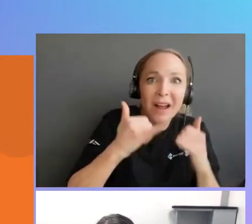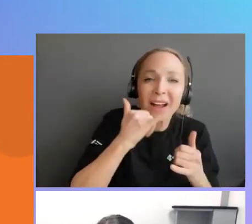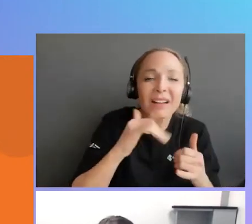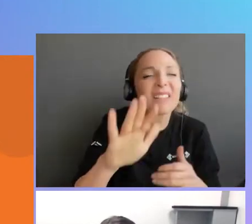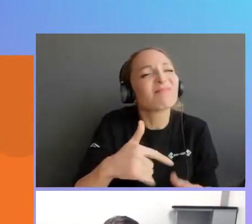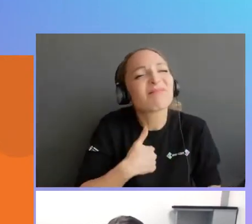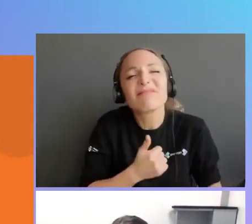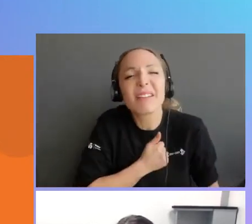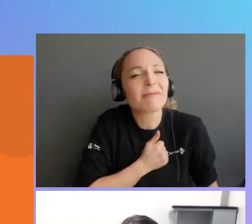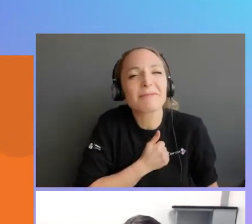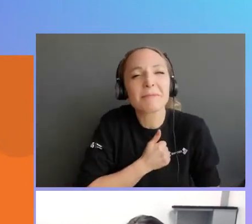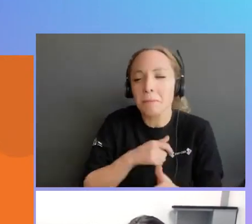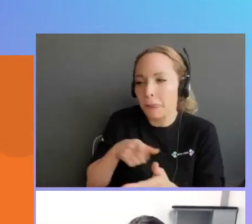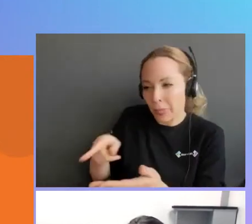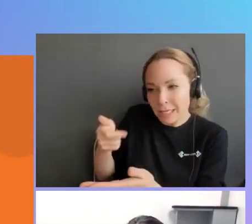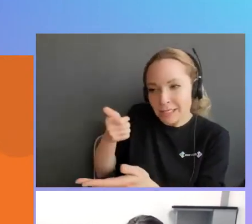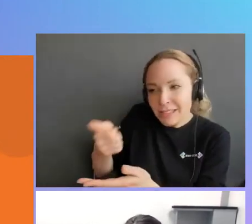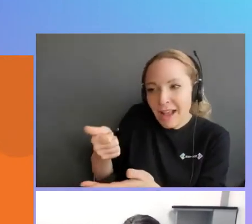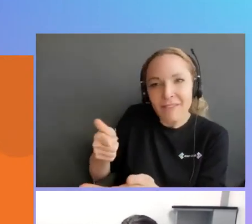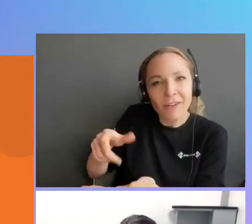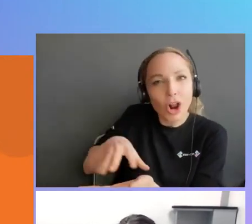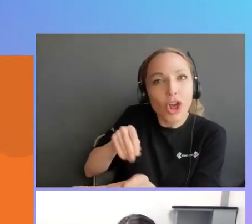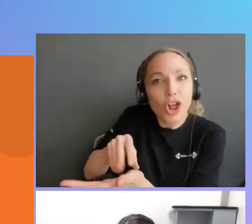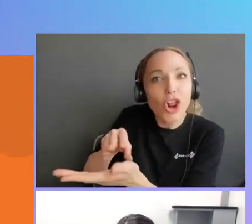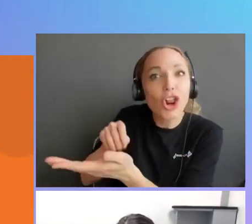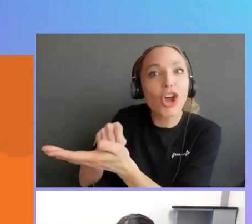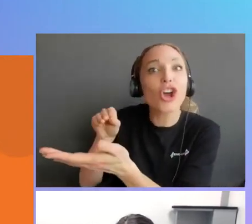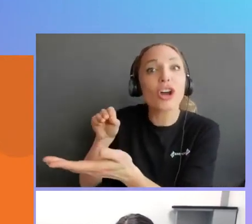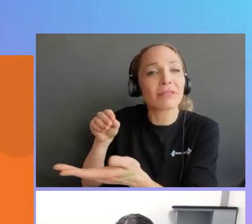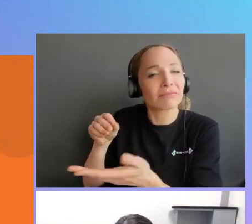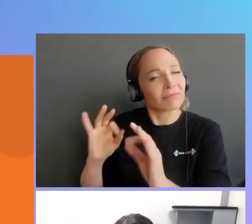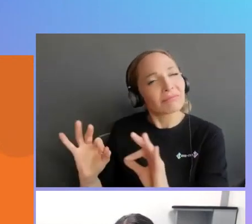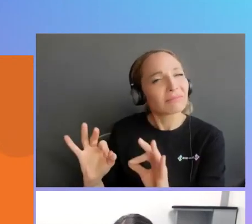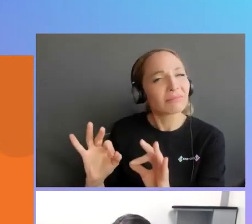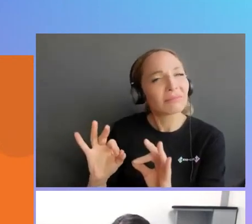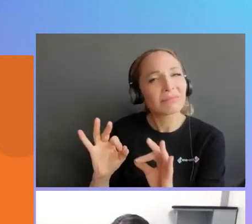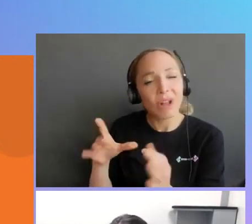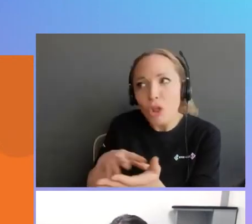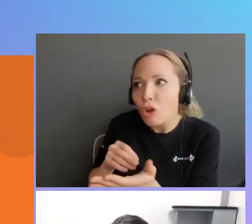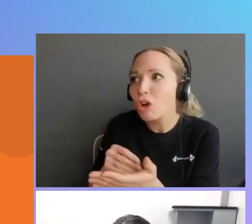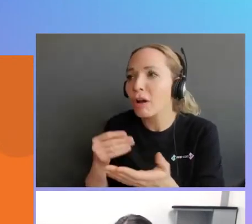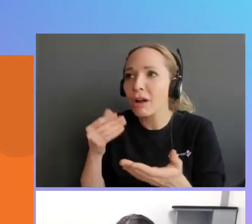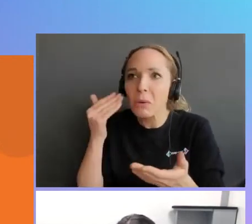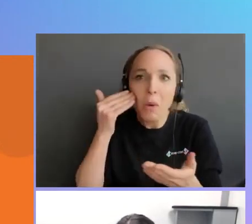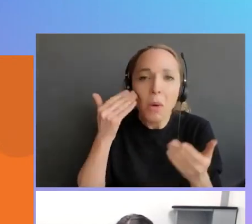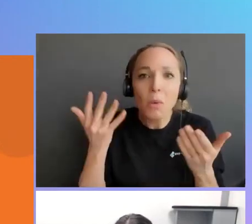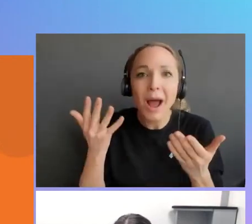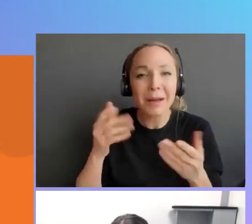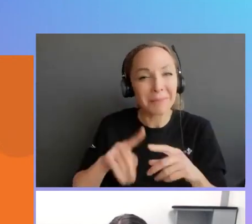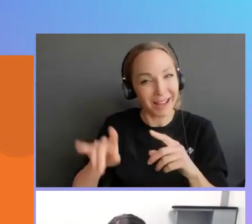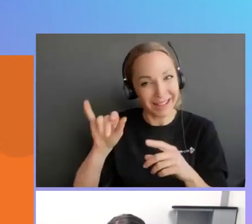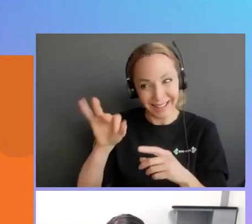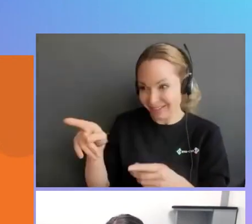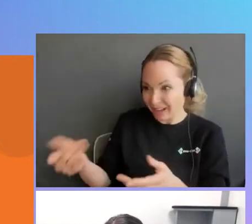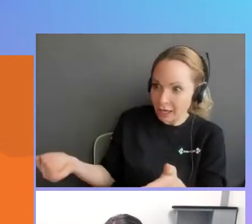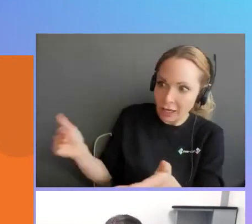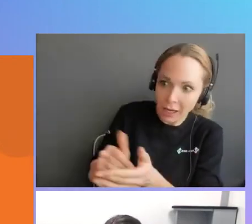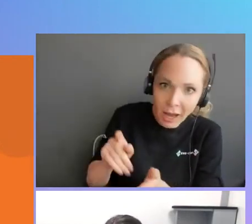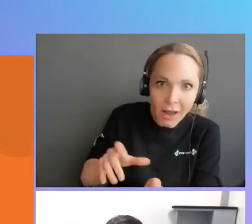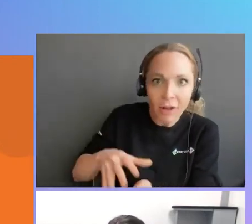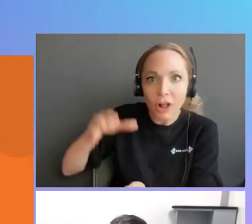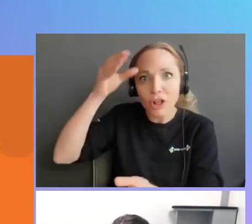I also hate when I have to ask somebody to do rework because it's not done in an accessible way. So again, back to that idea